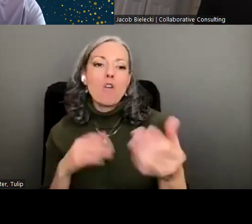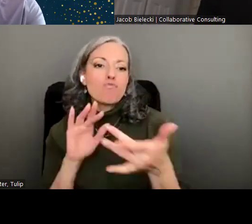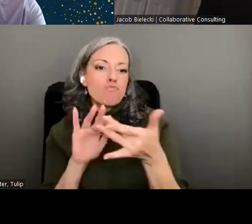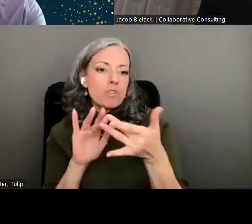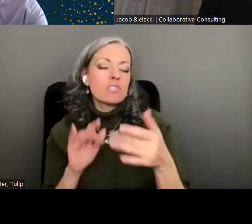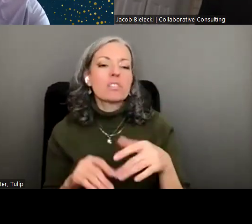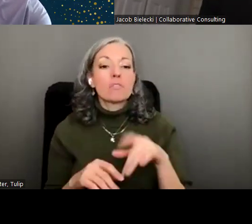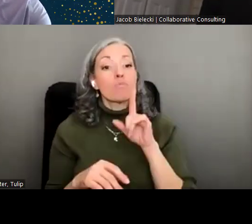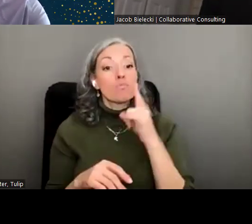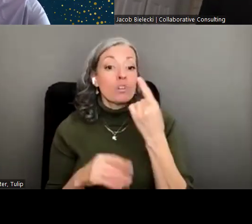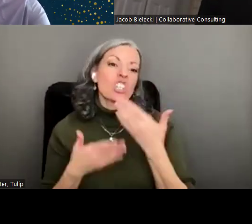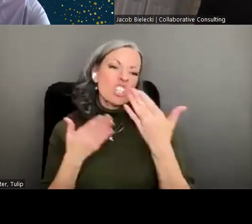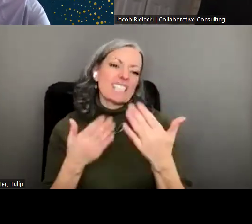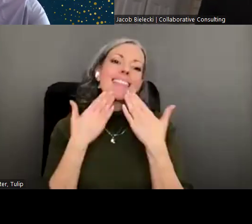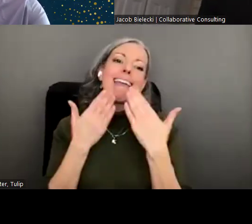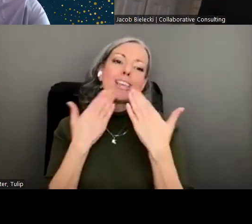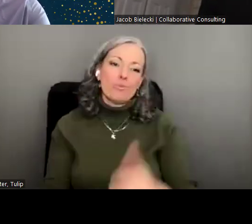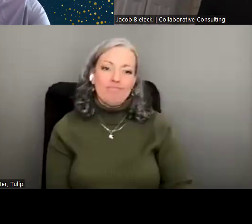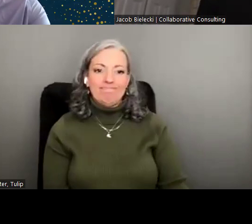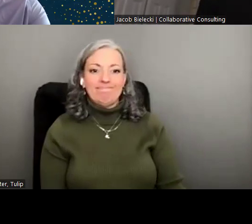suggestion. Thank you.